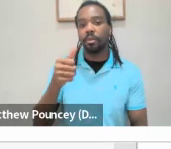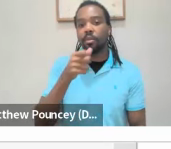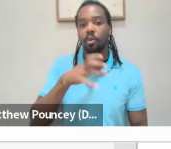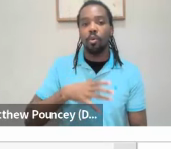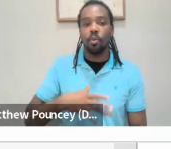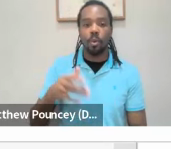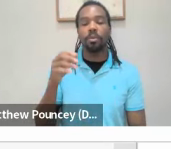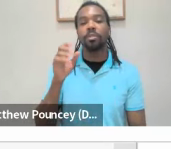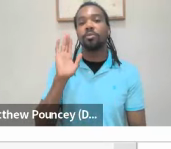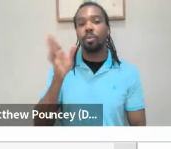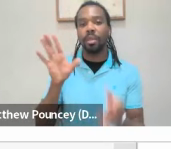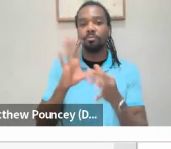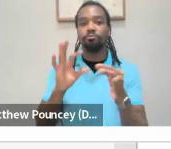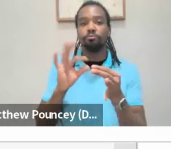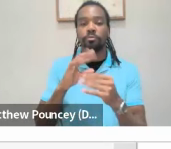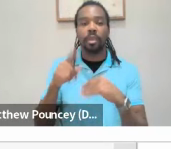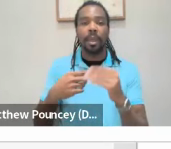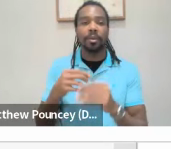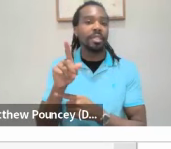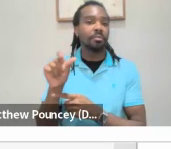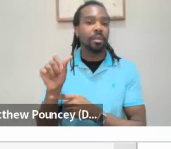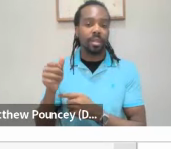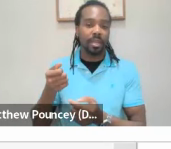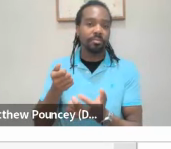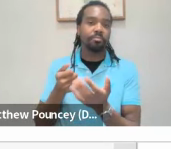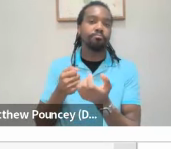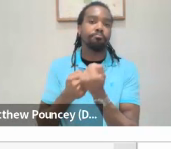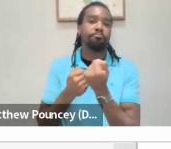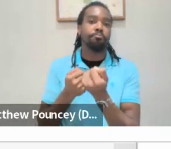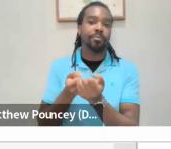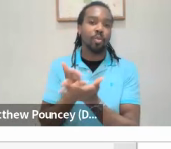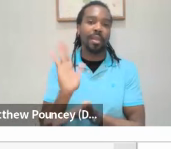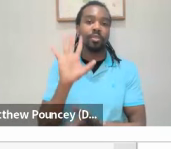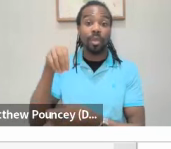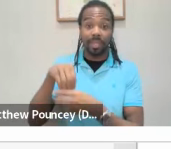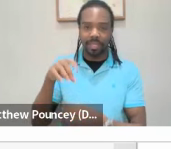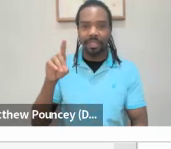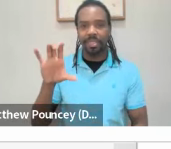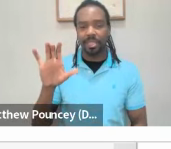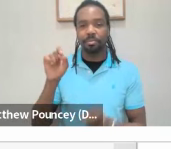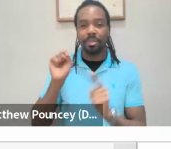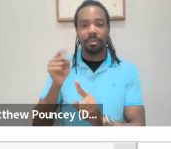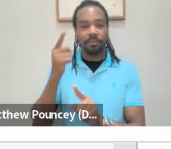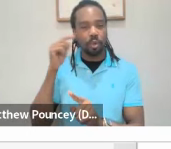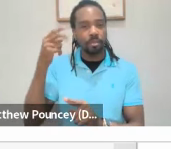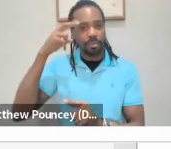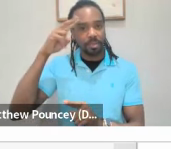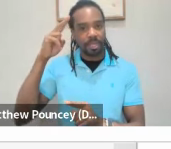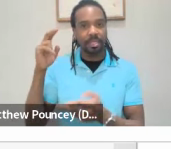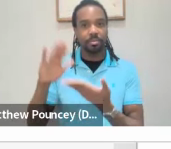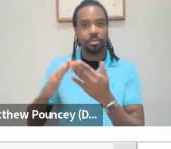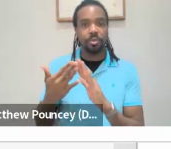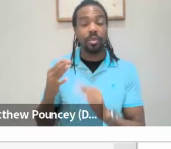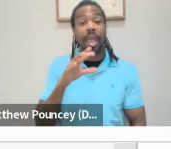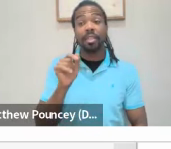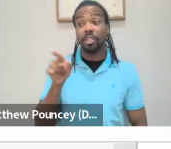is a disability advocate in the Latina community in DC. And she will be our keynote speaker at our